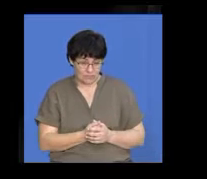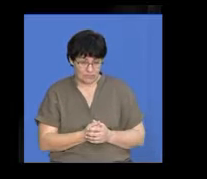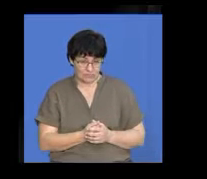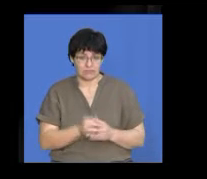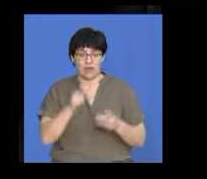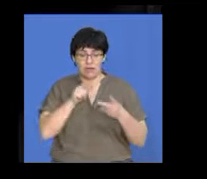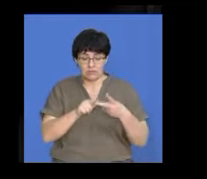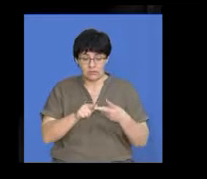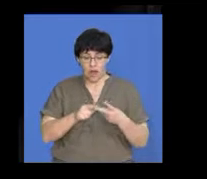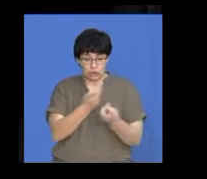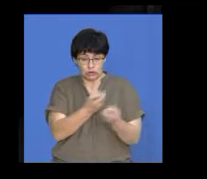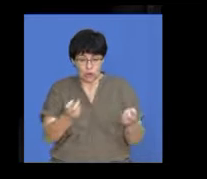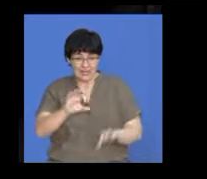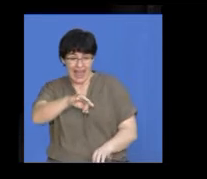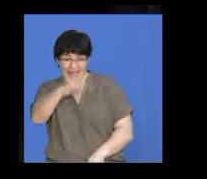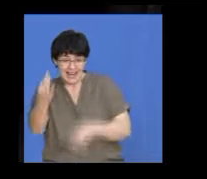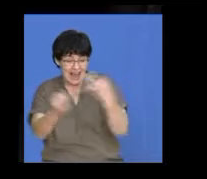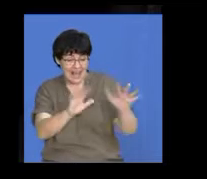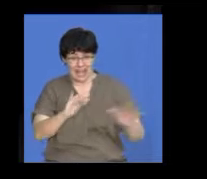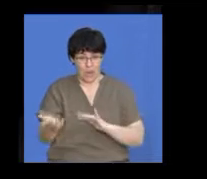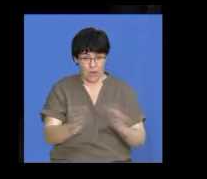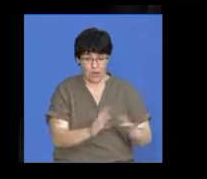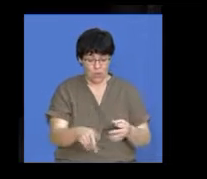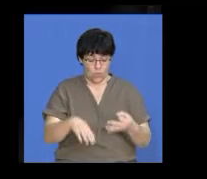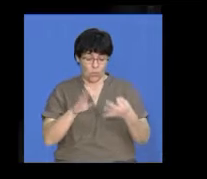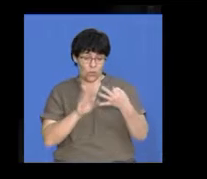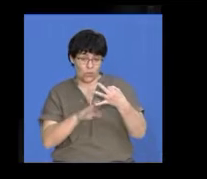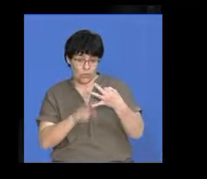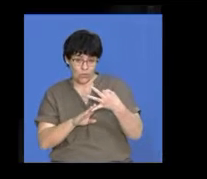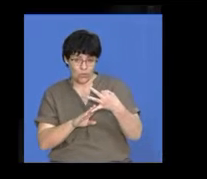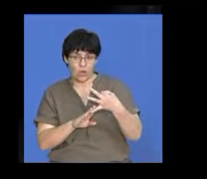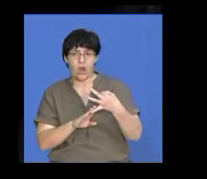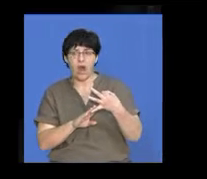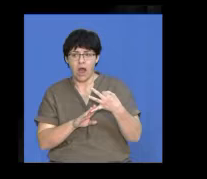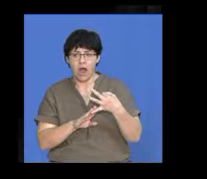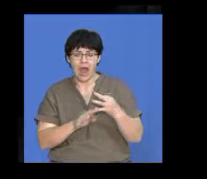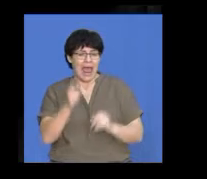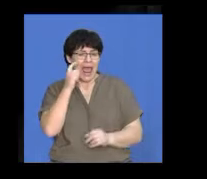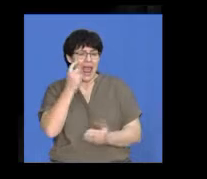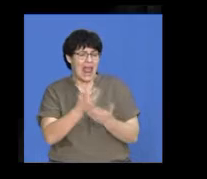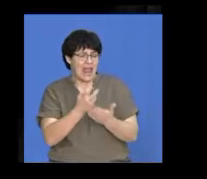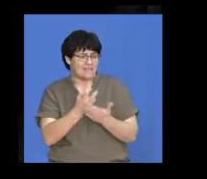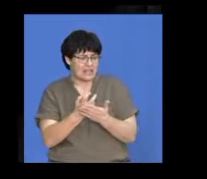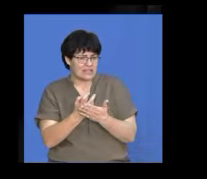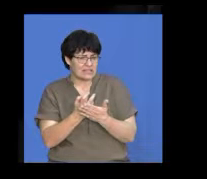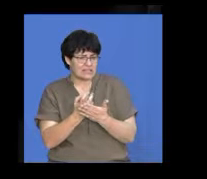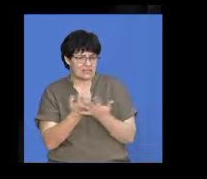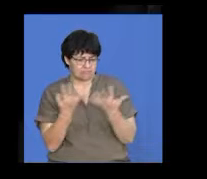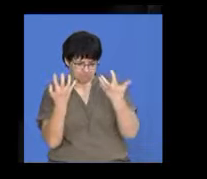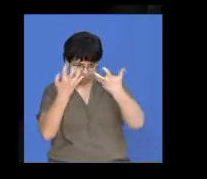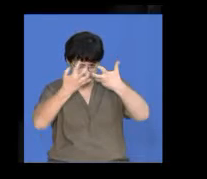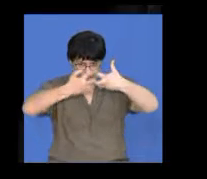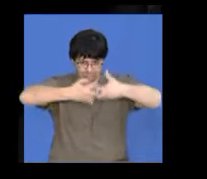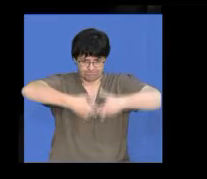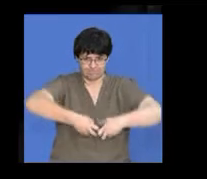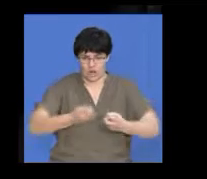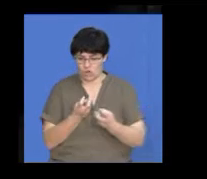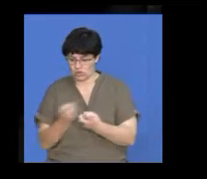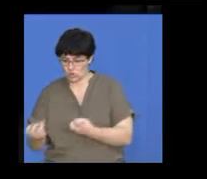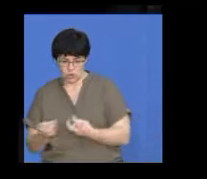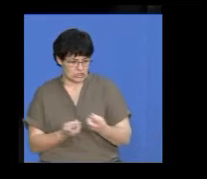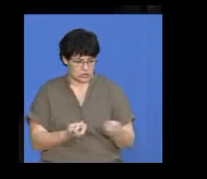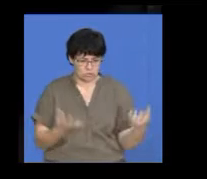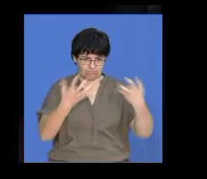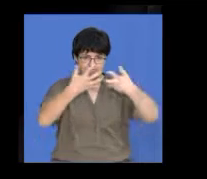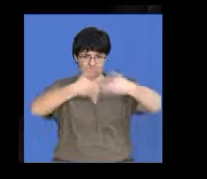can analyze sources, and then how you can synthesize evidence from the different sources. So in other words,